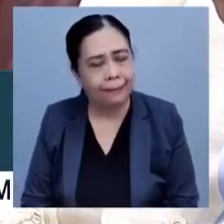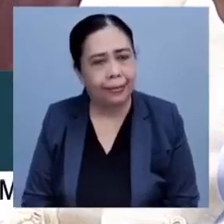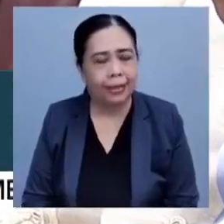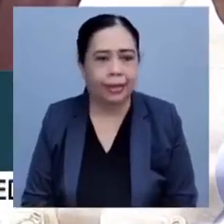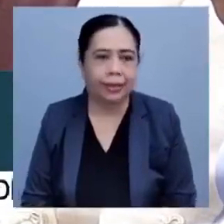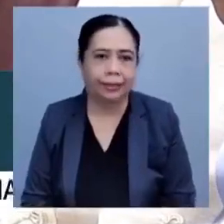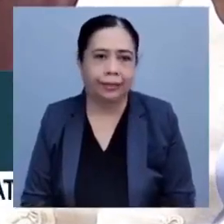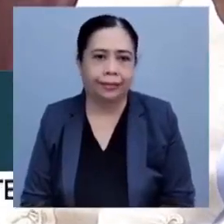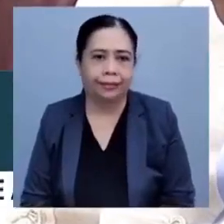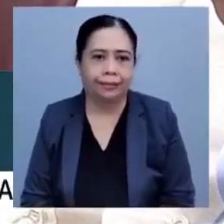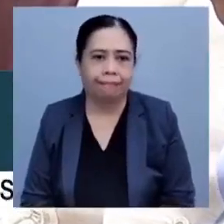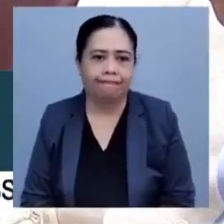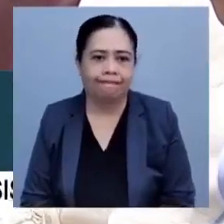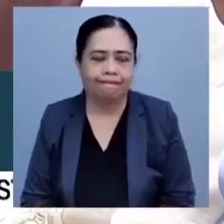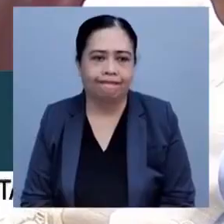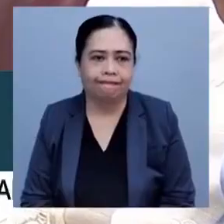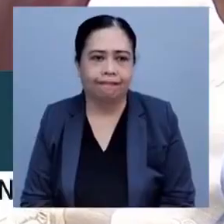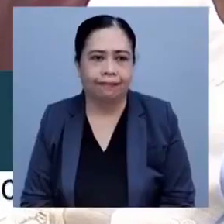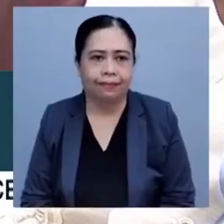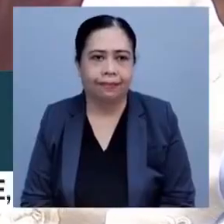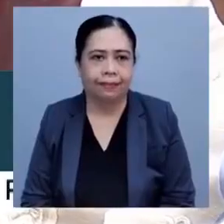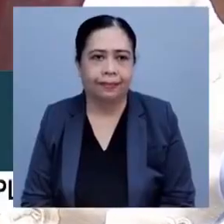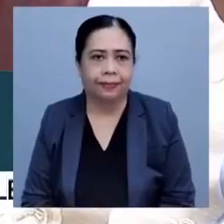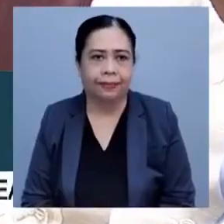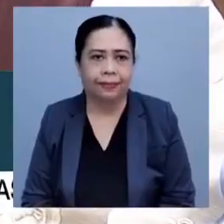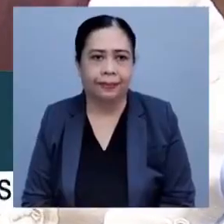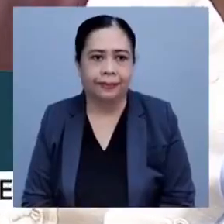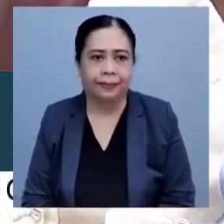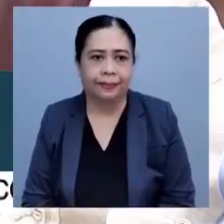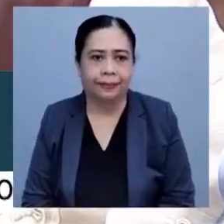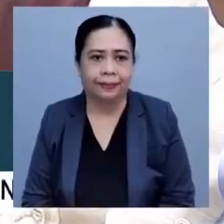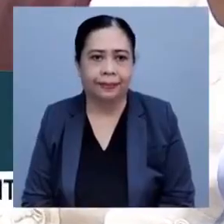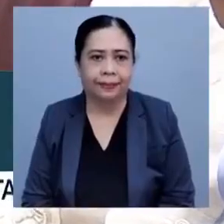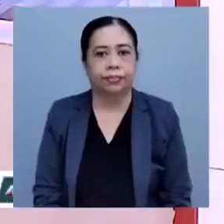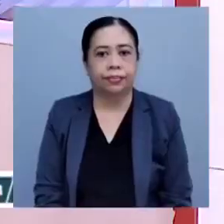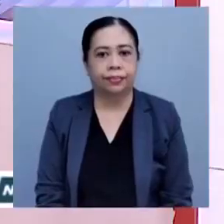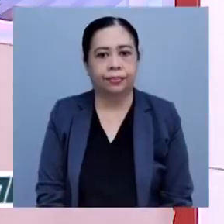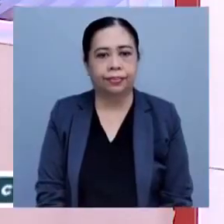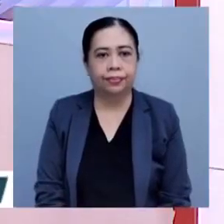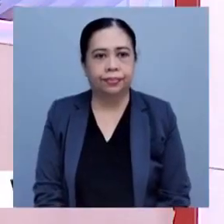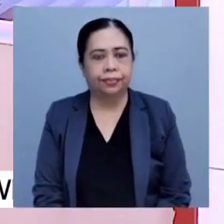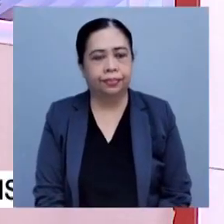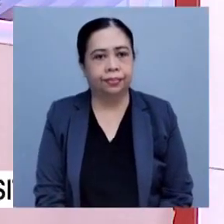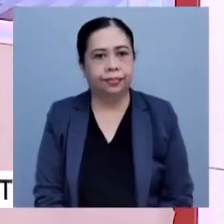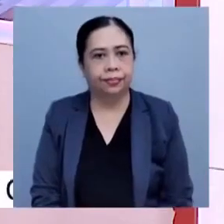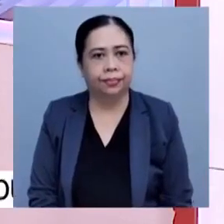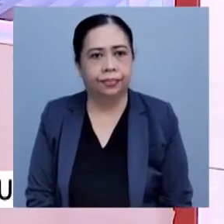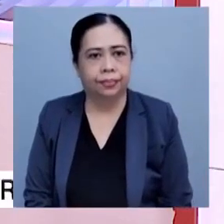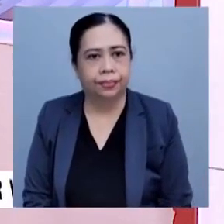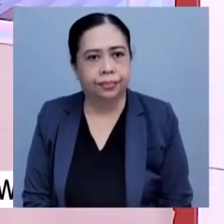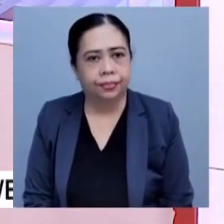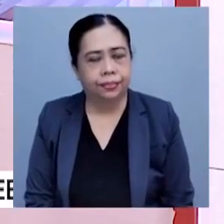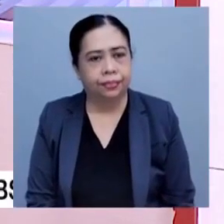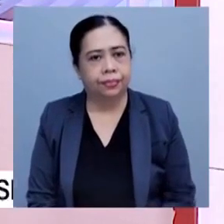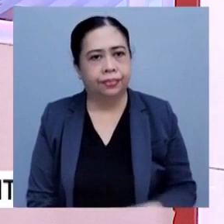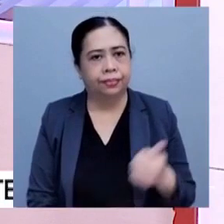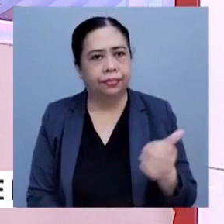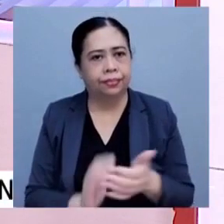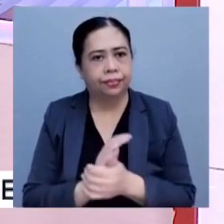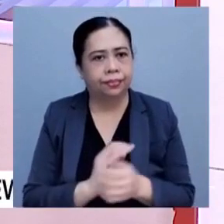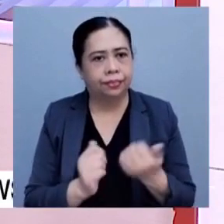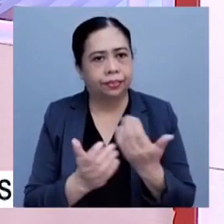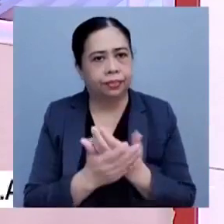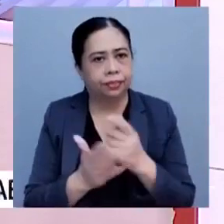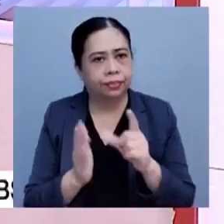to partly fund the 5.7 trillion pesos spending plan. Philippine legal experts call for new laws on